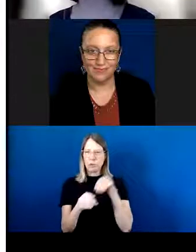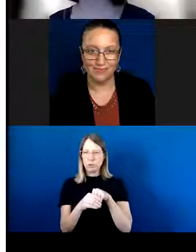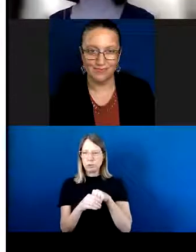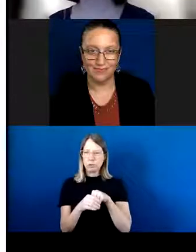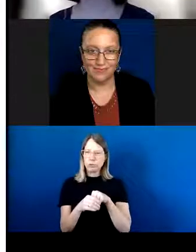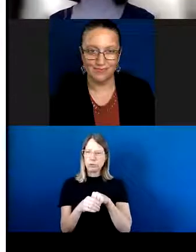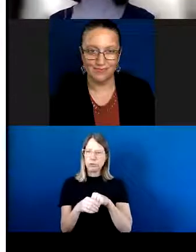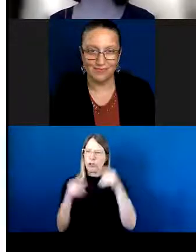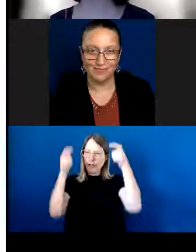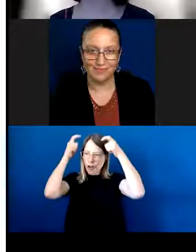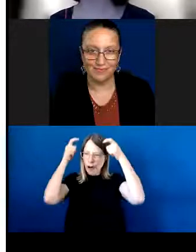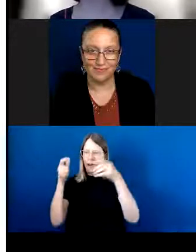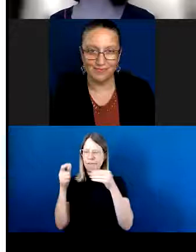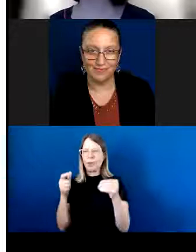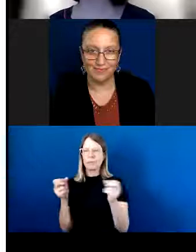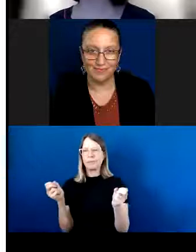which I'll speak about in a moment.